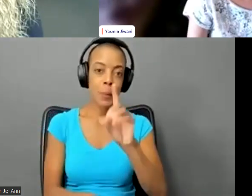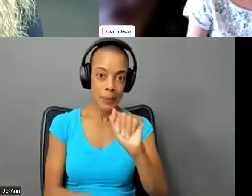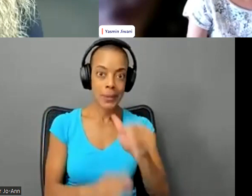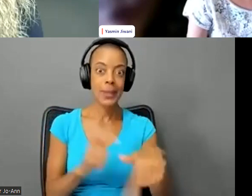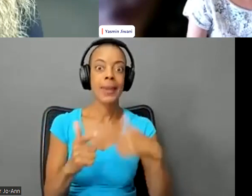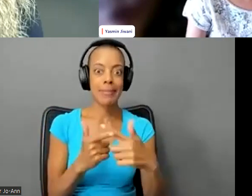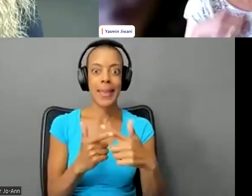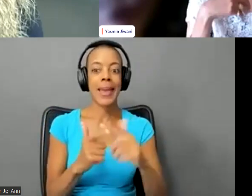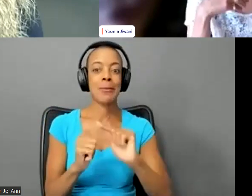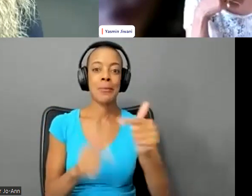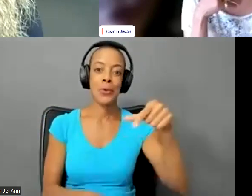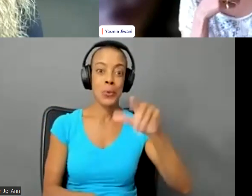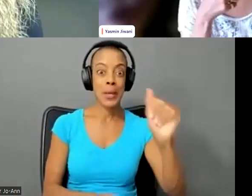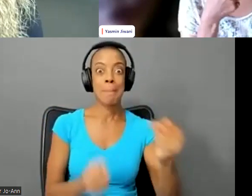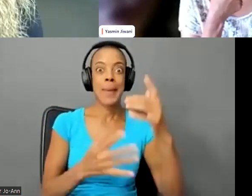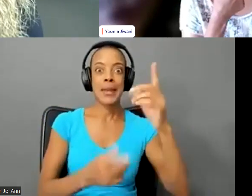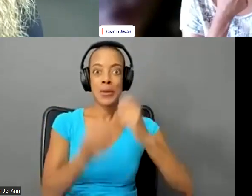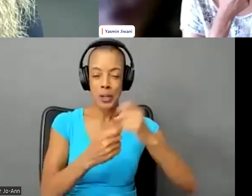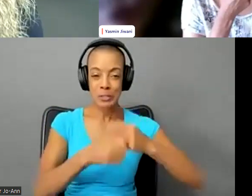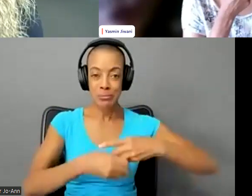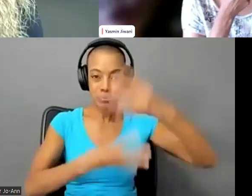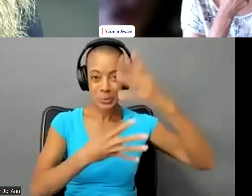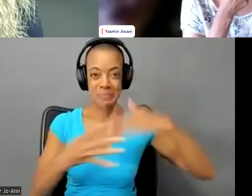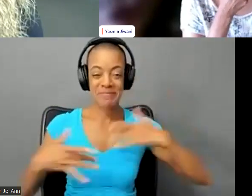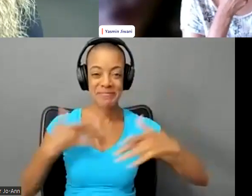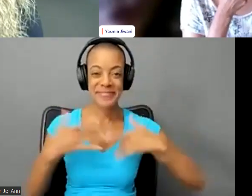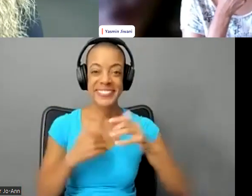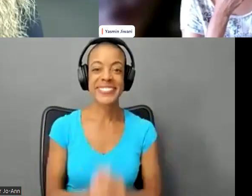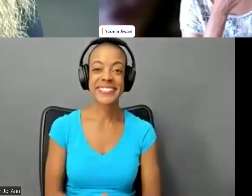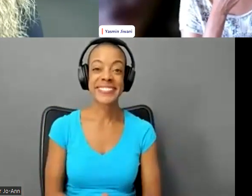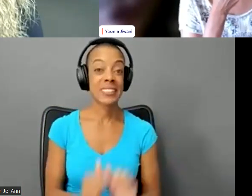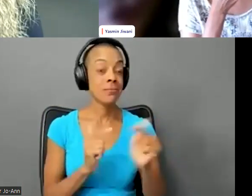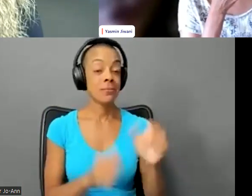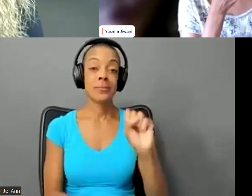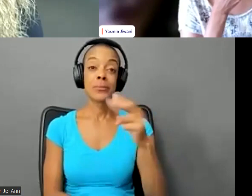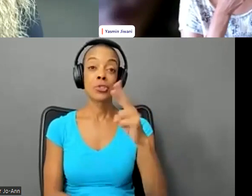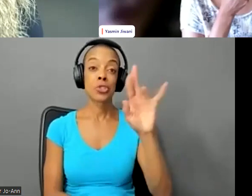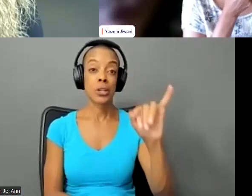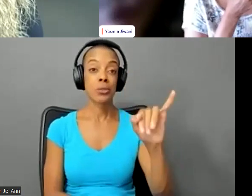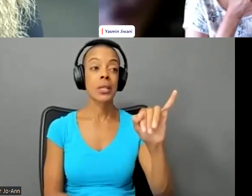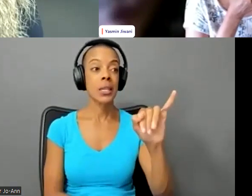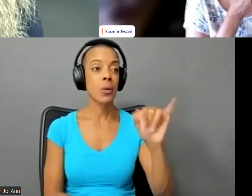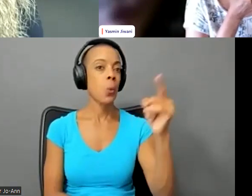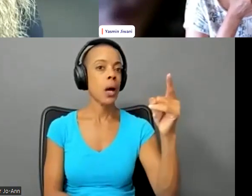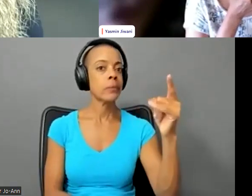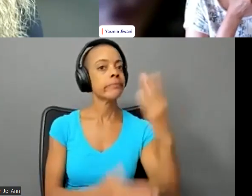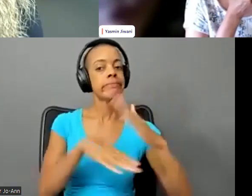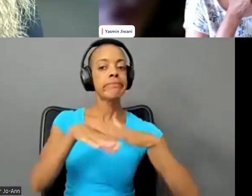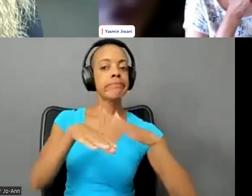of questions are coming in, so that's very exciting. And perhaps I'll start with you, Shari, in terms of a piece of advice for folks in the